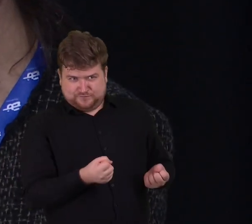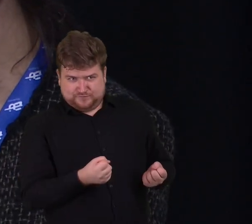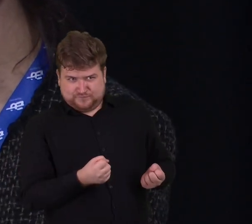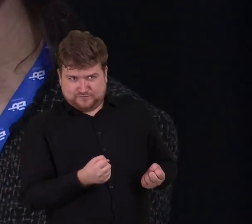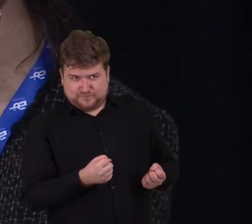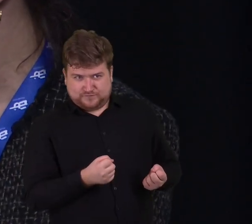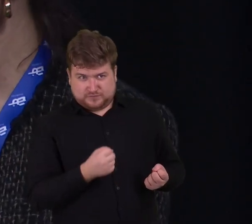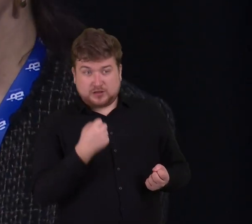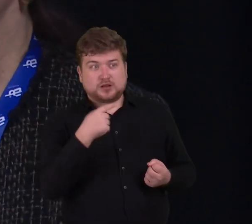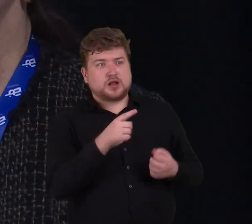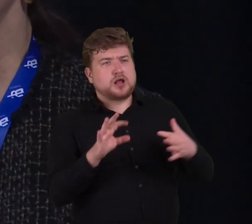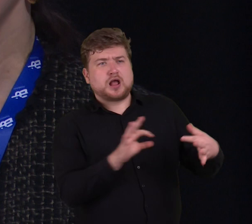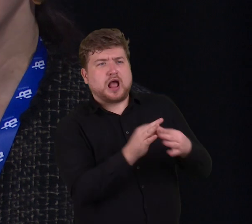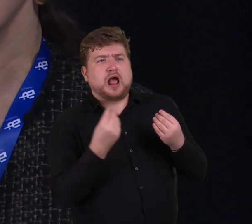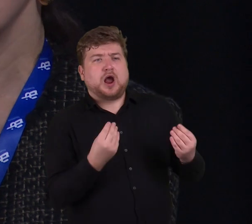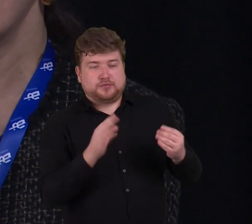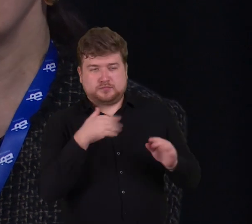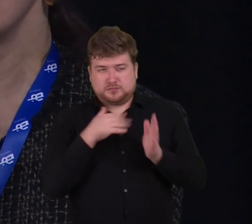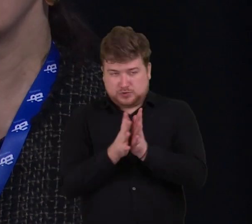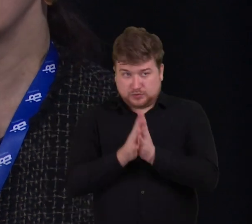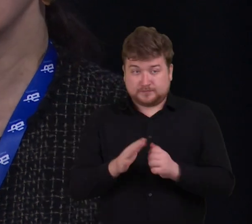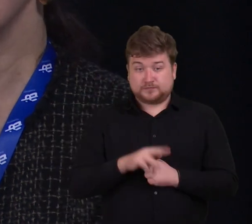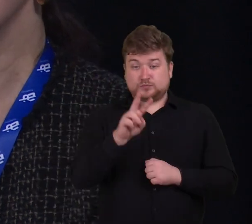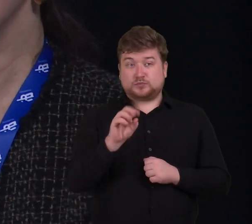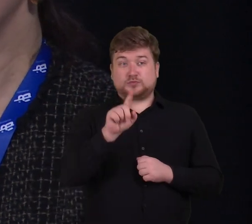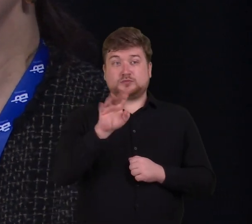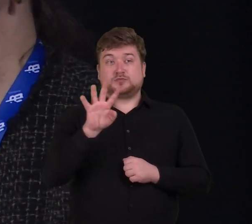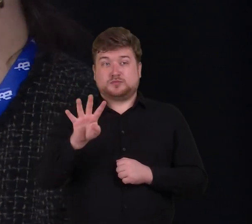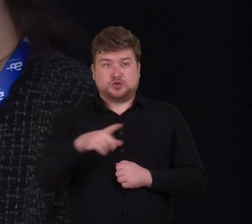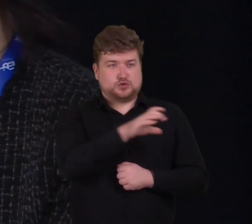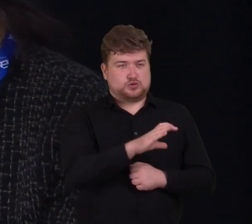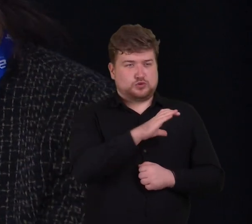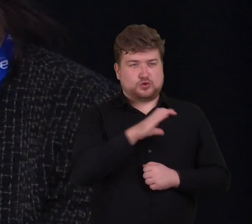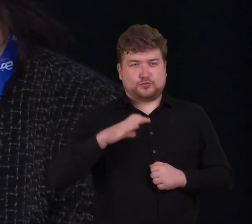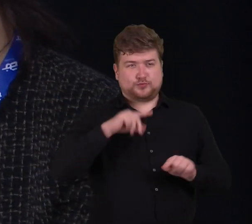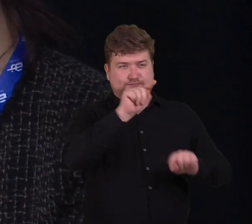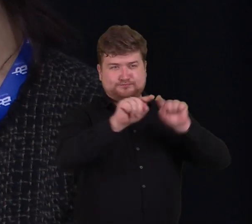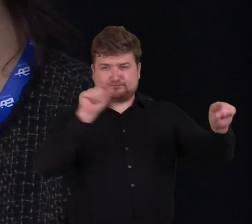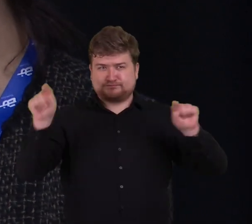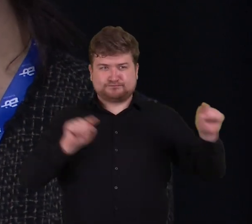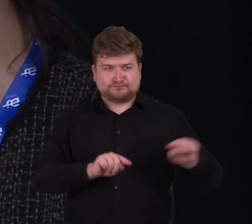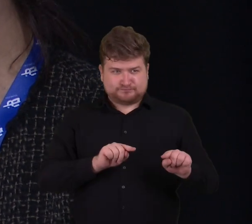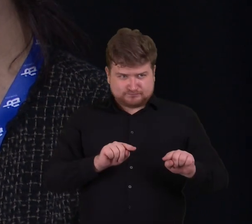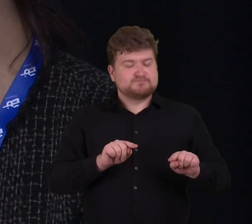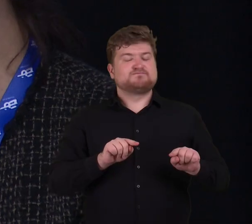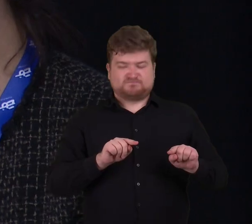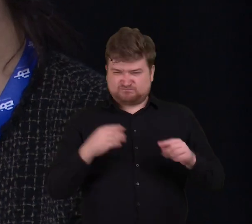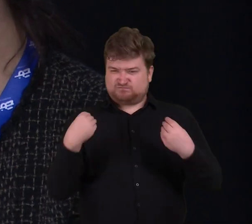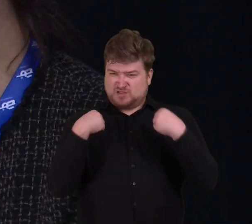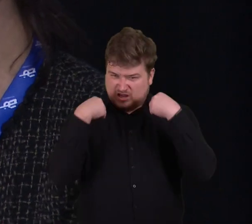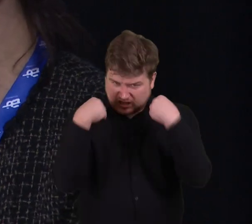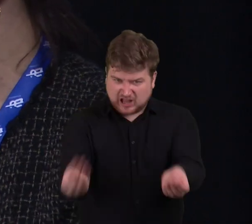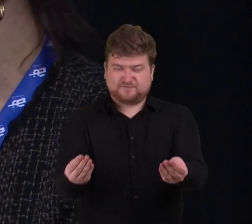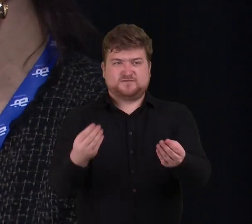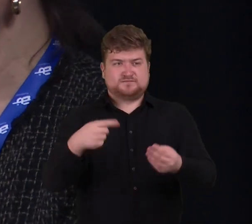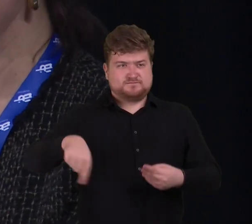the management of cohesion funds, of the three funds, ERDF,